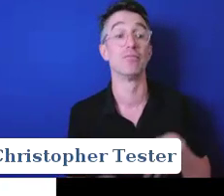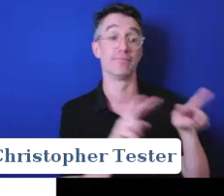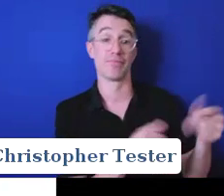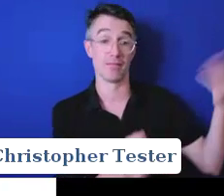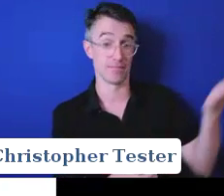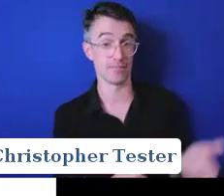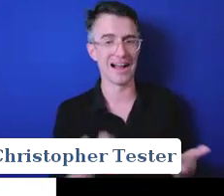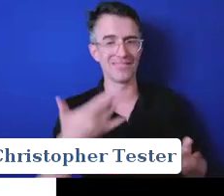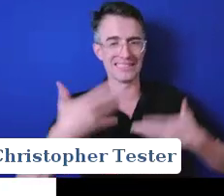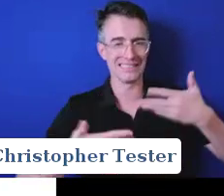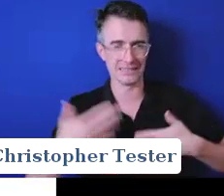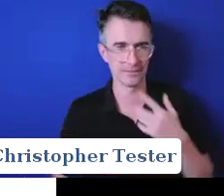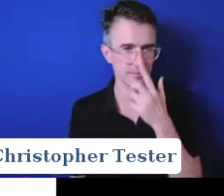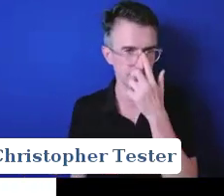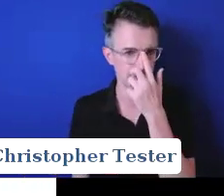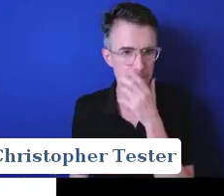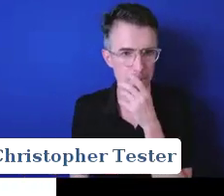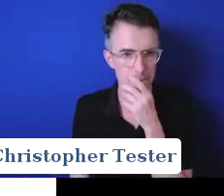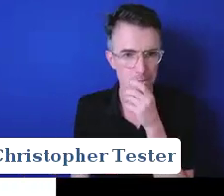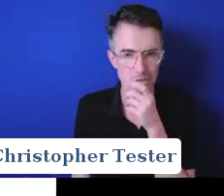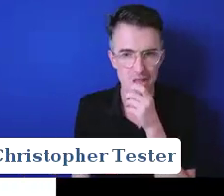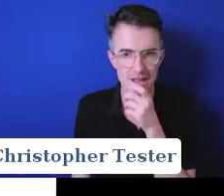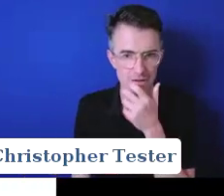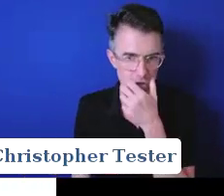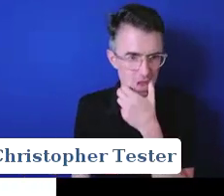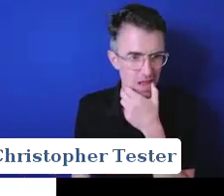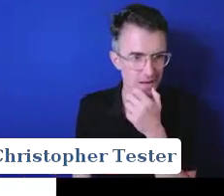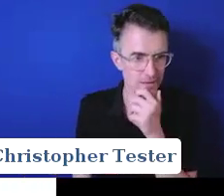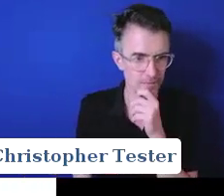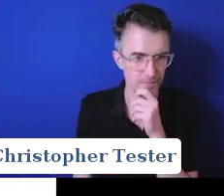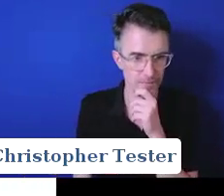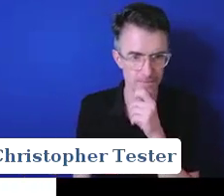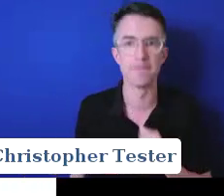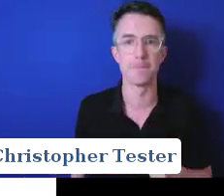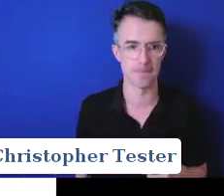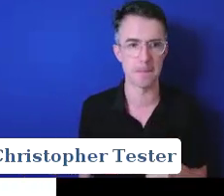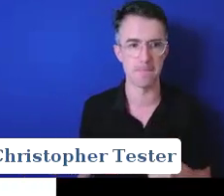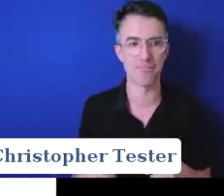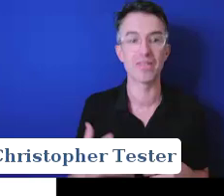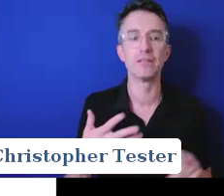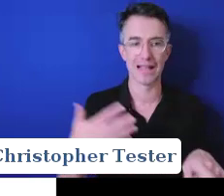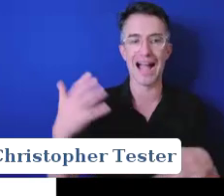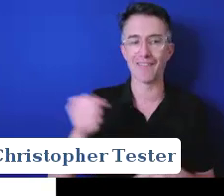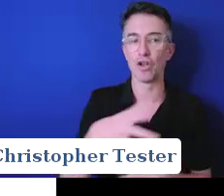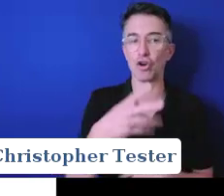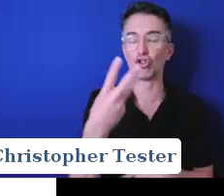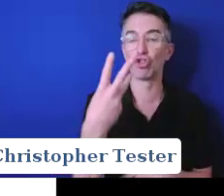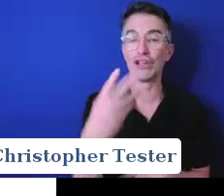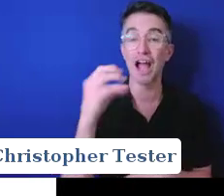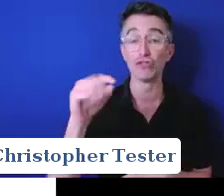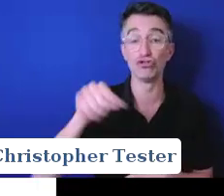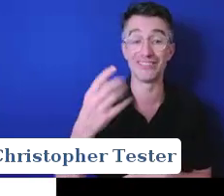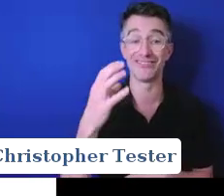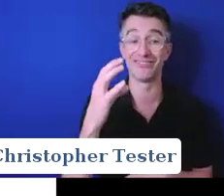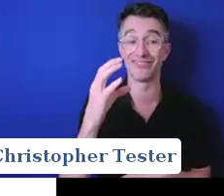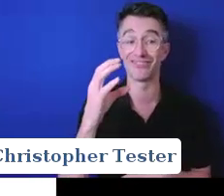as of June, more than 300,000 persons with disabilities have been registered in the system, which is